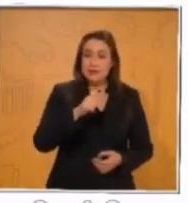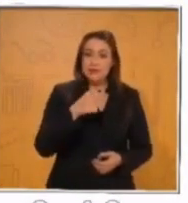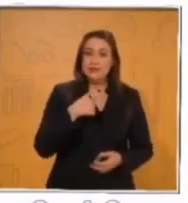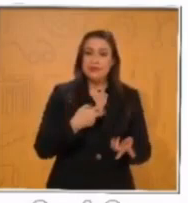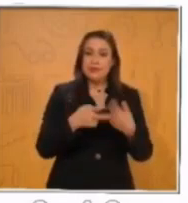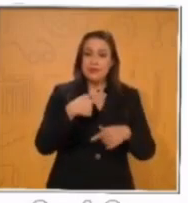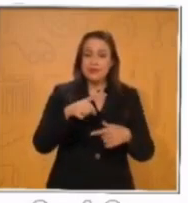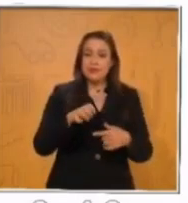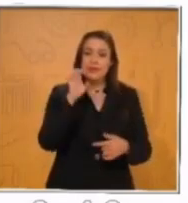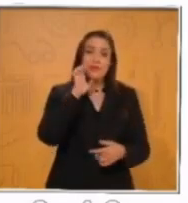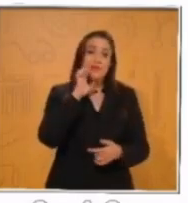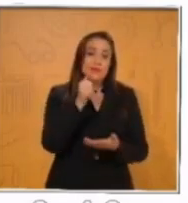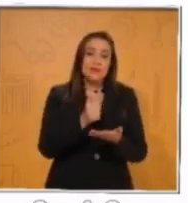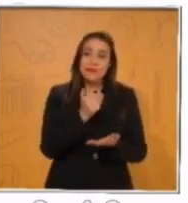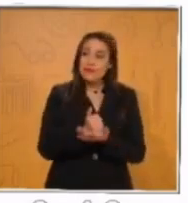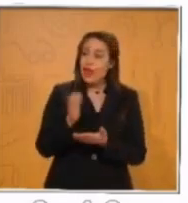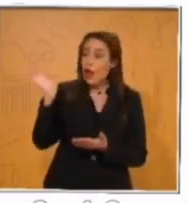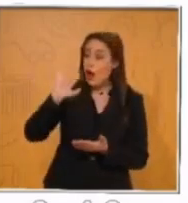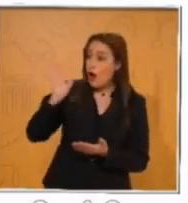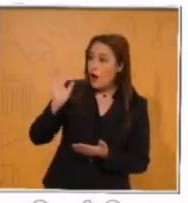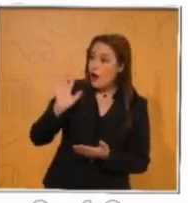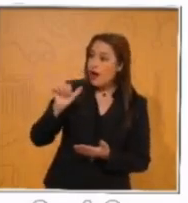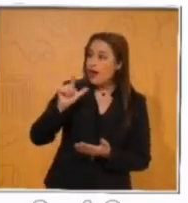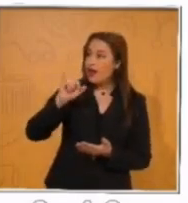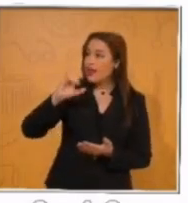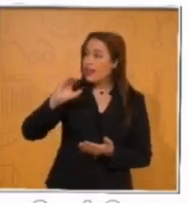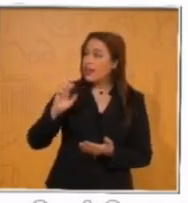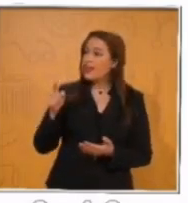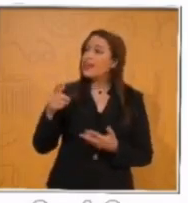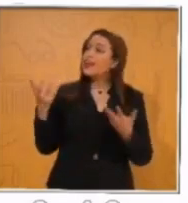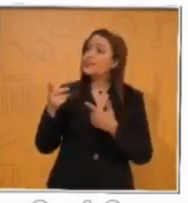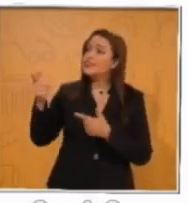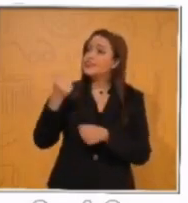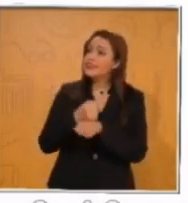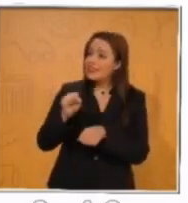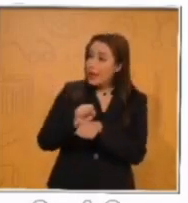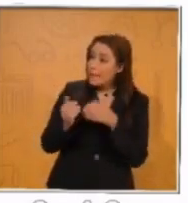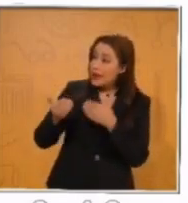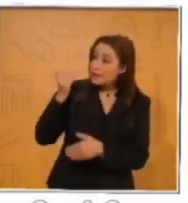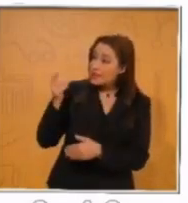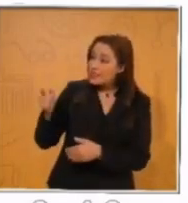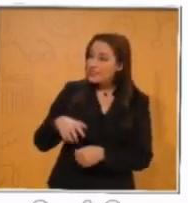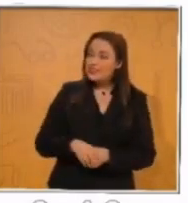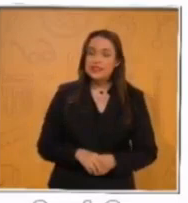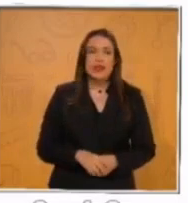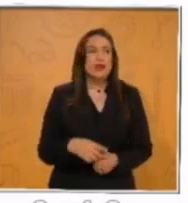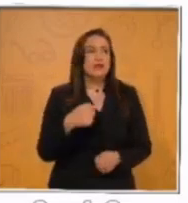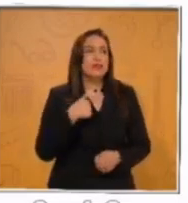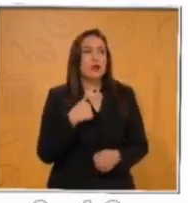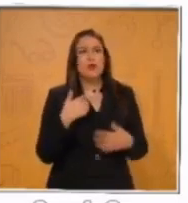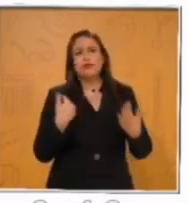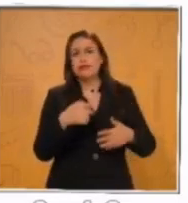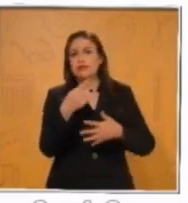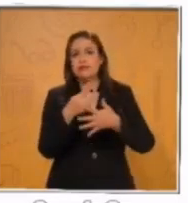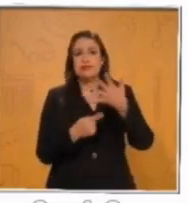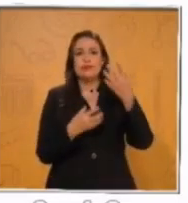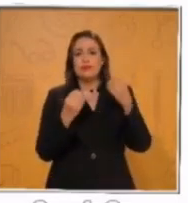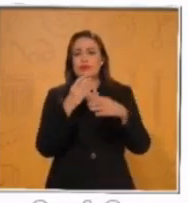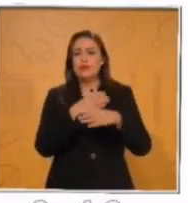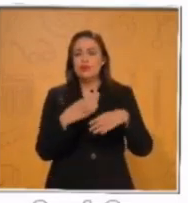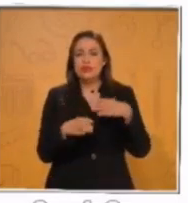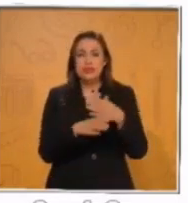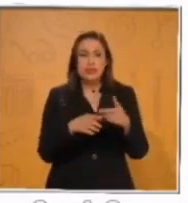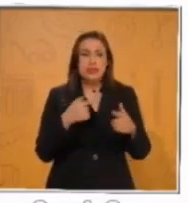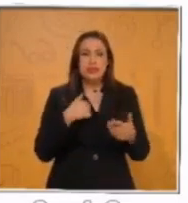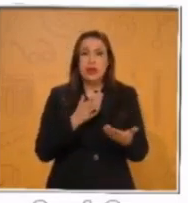will play Alice. Hi Alice, what did you do last weekend? I did a lot of things. On Saturday, I